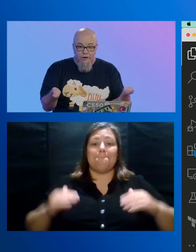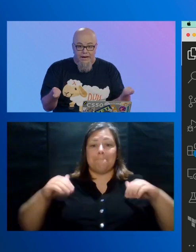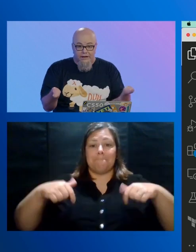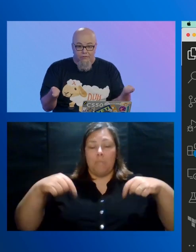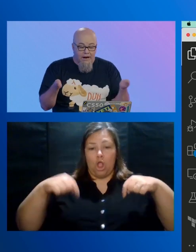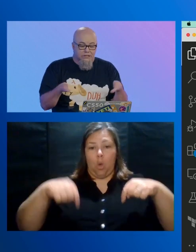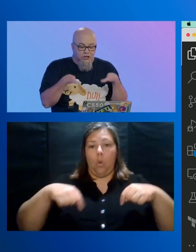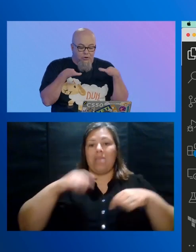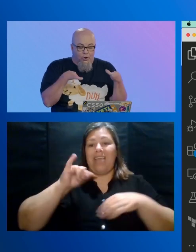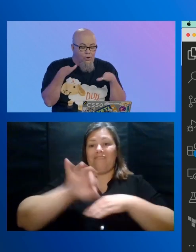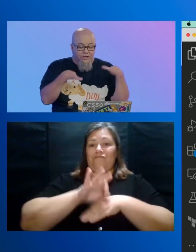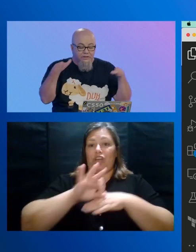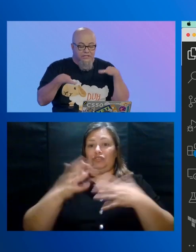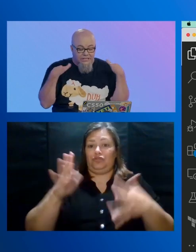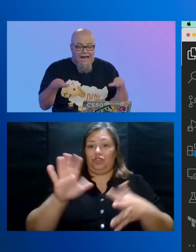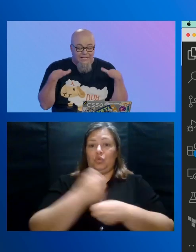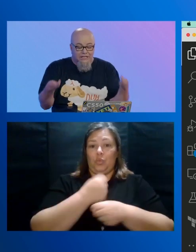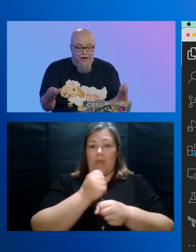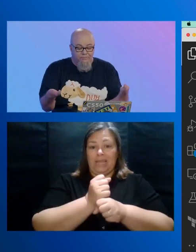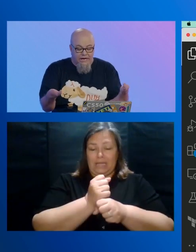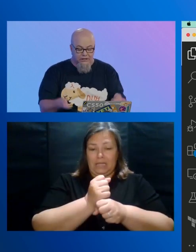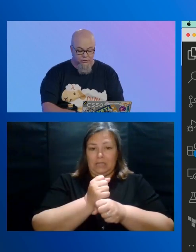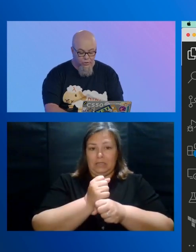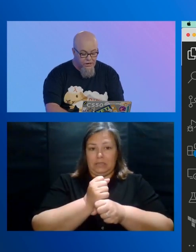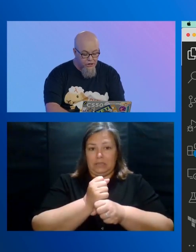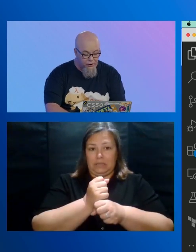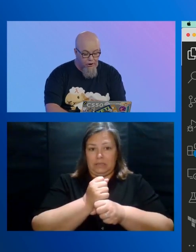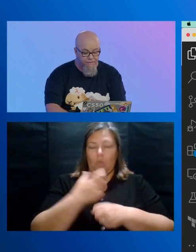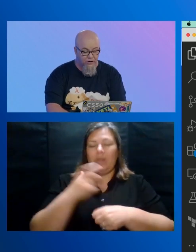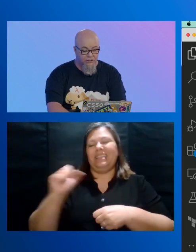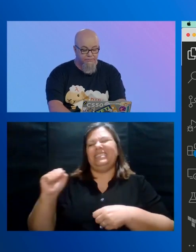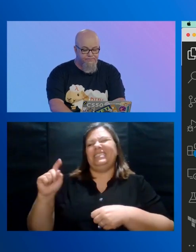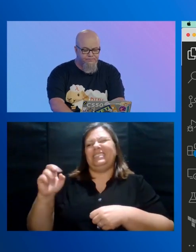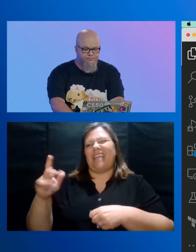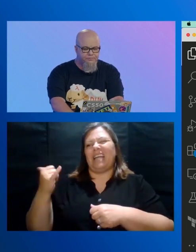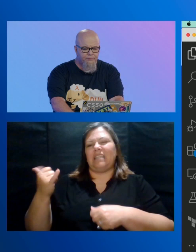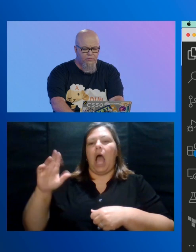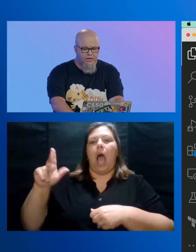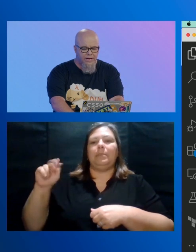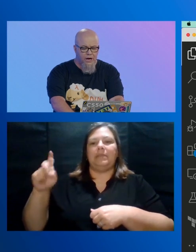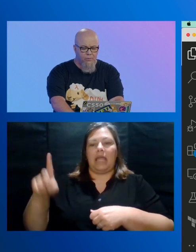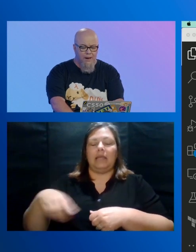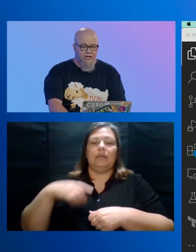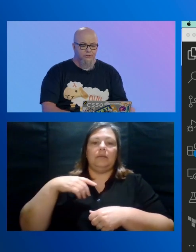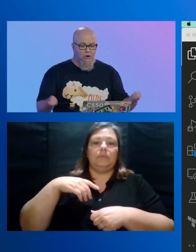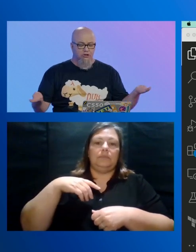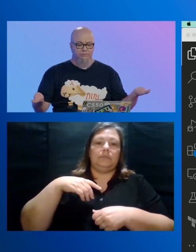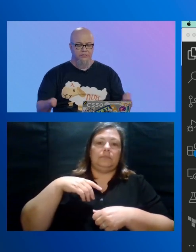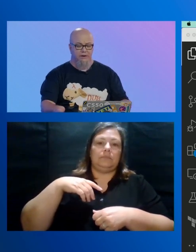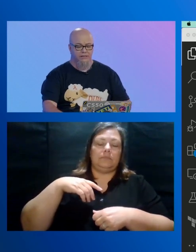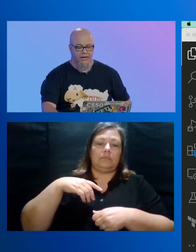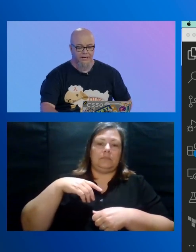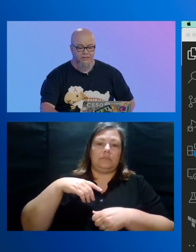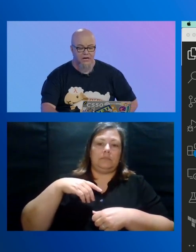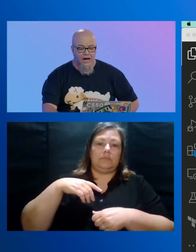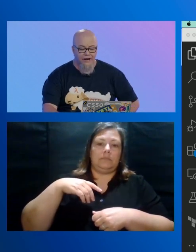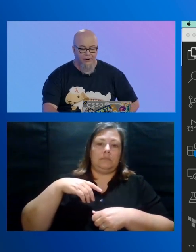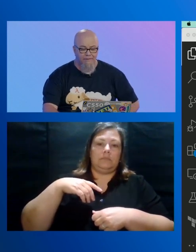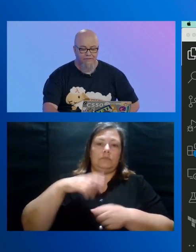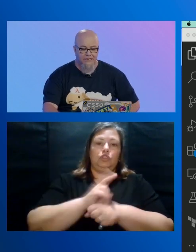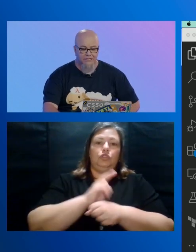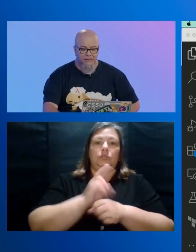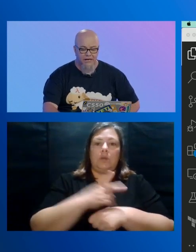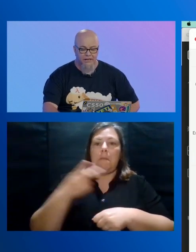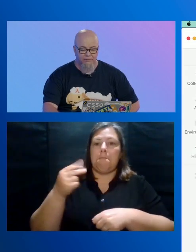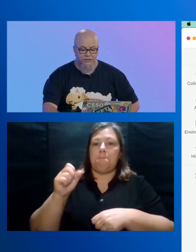functions created, right? So, or the stack is updated. So we're going to go to our function, and I'm going to use Postman as my client. I don't